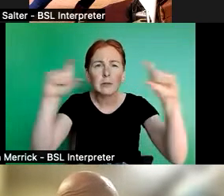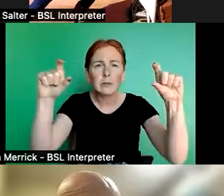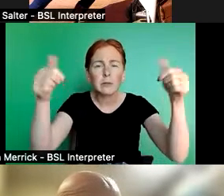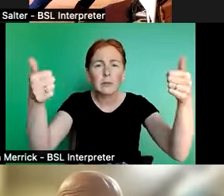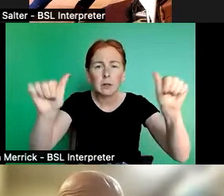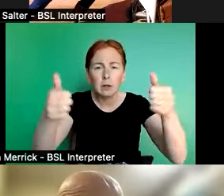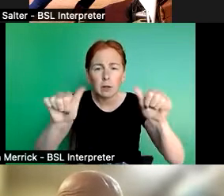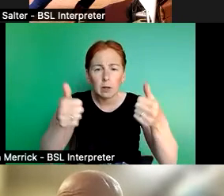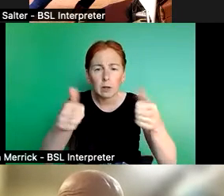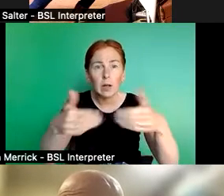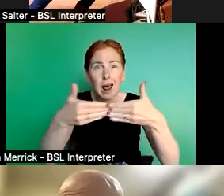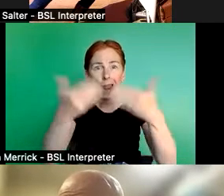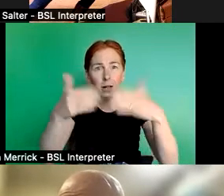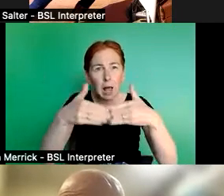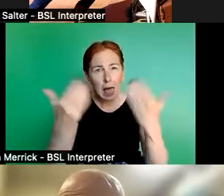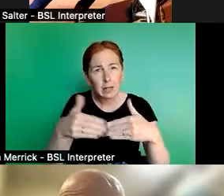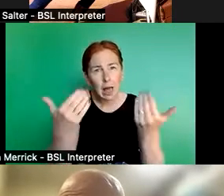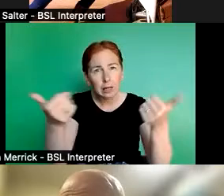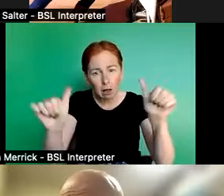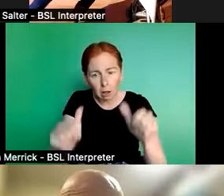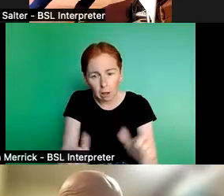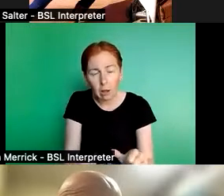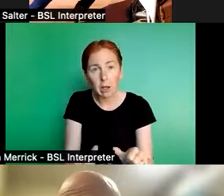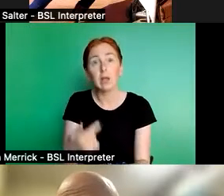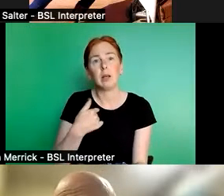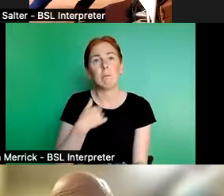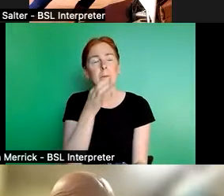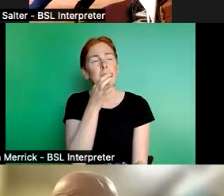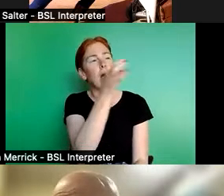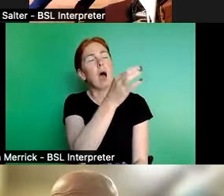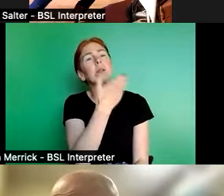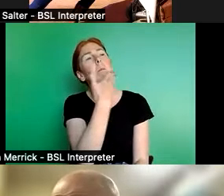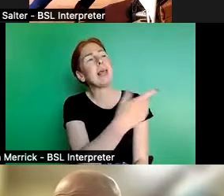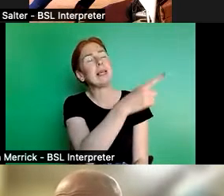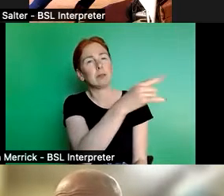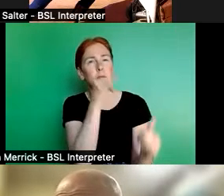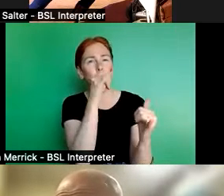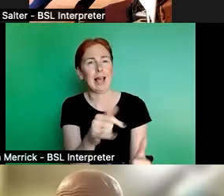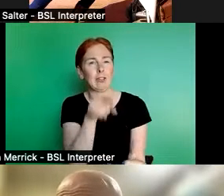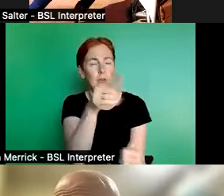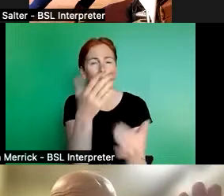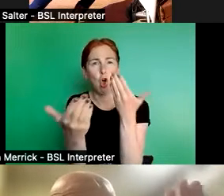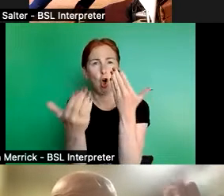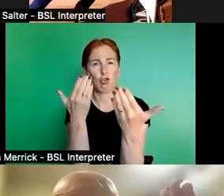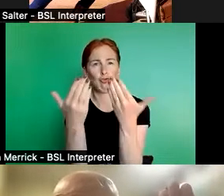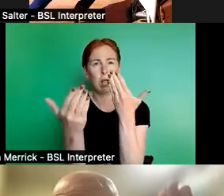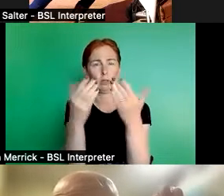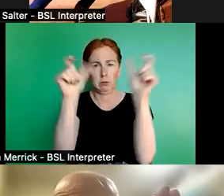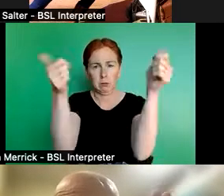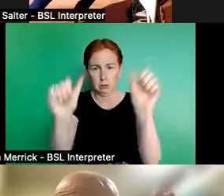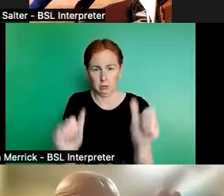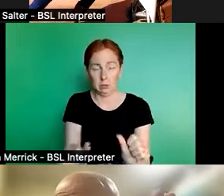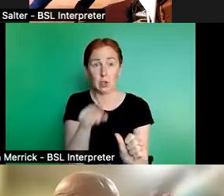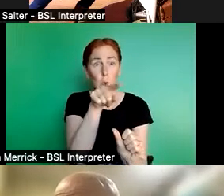reduce. And so I will often ask for contrast sensitivity testing, which is where you see a letter the same size, but the letters each